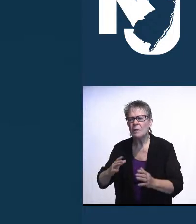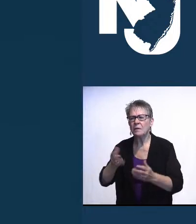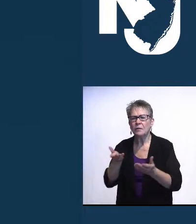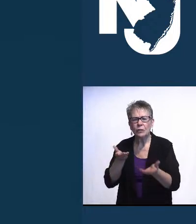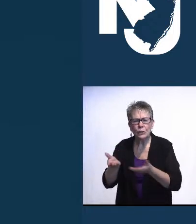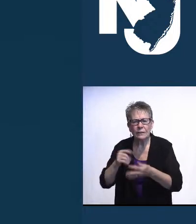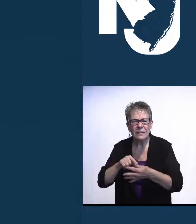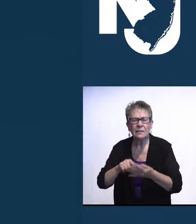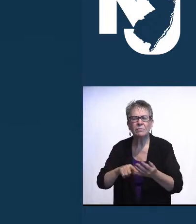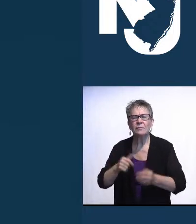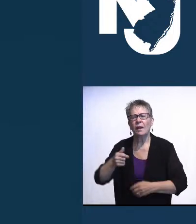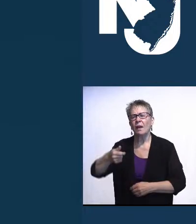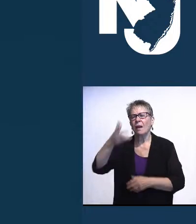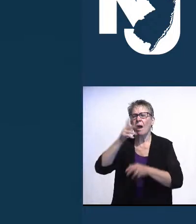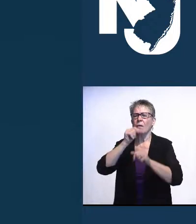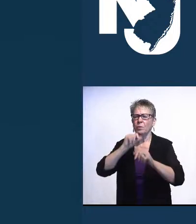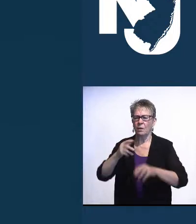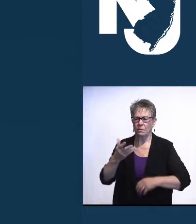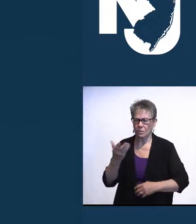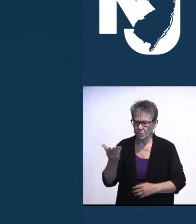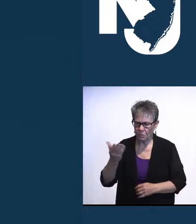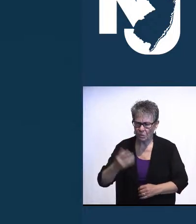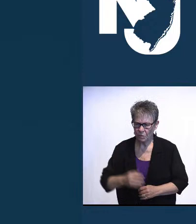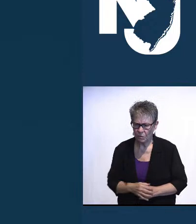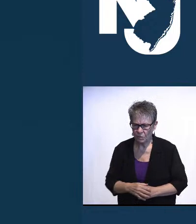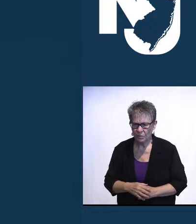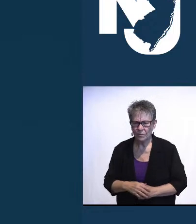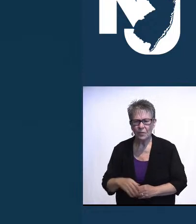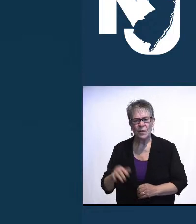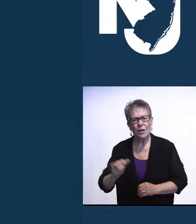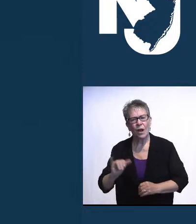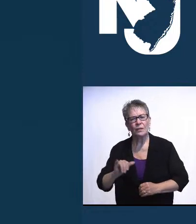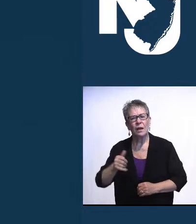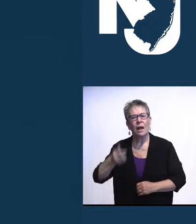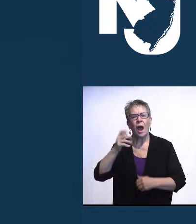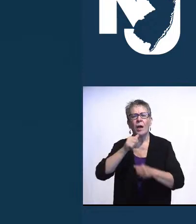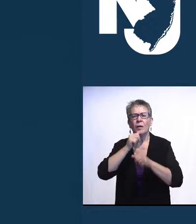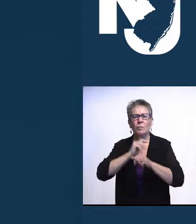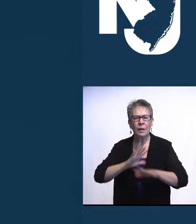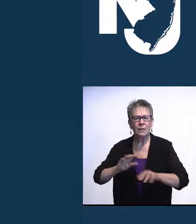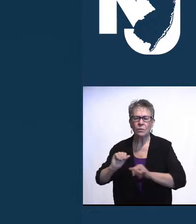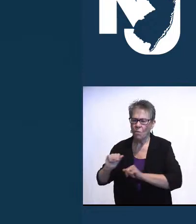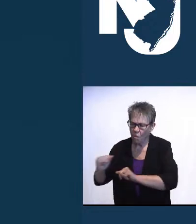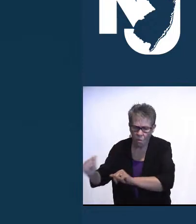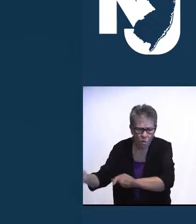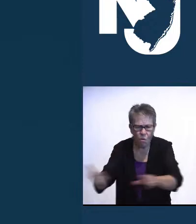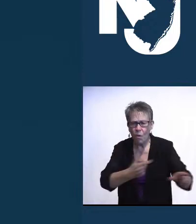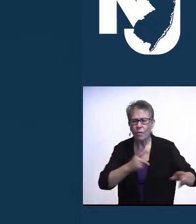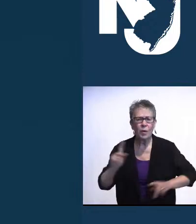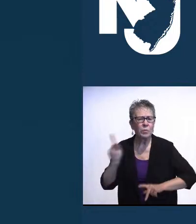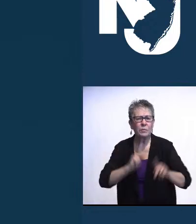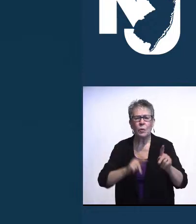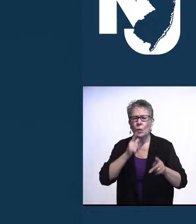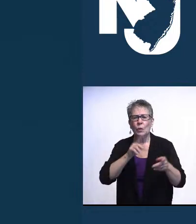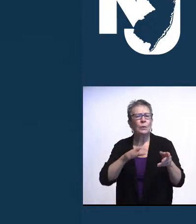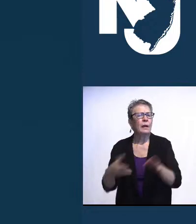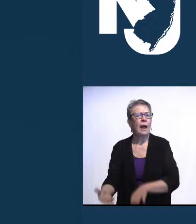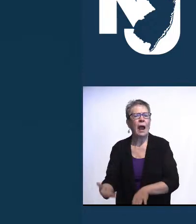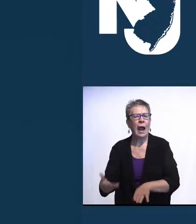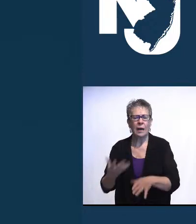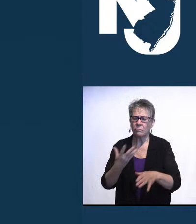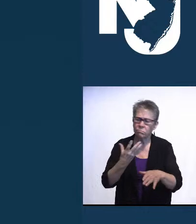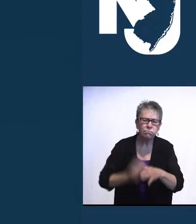behind. And by the way, God bless in every one of the roughly now 32,000 New Jerseyans we've